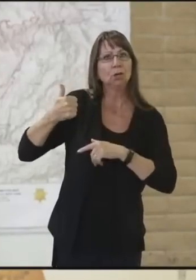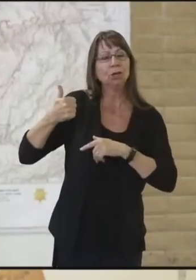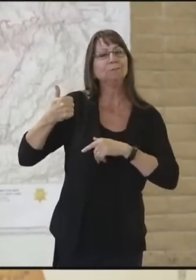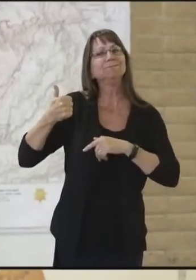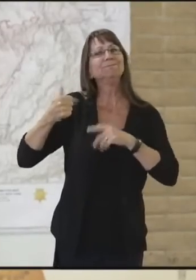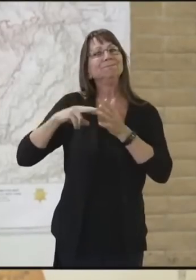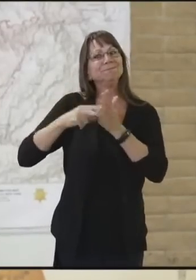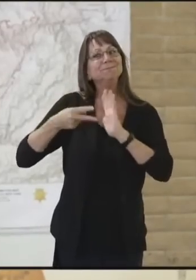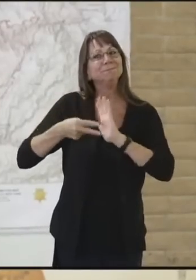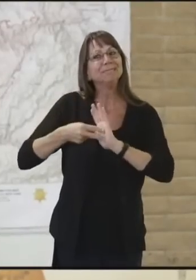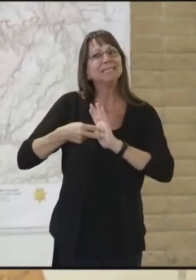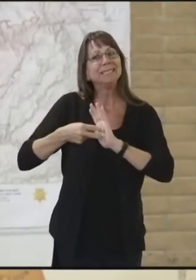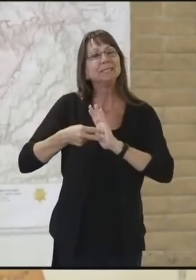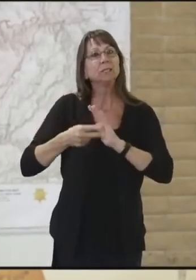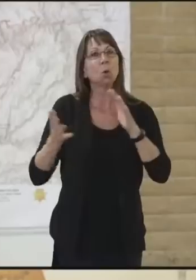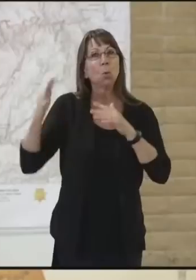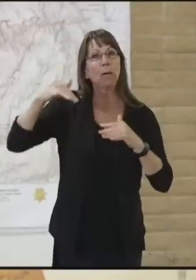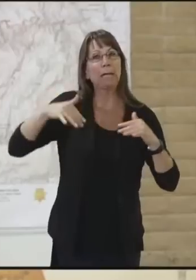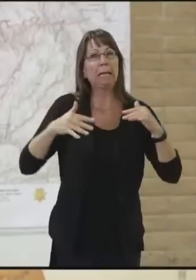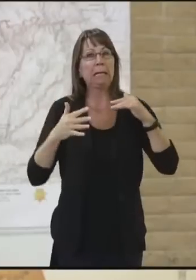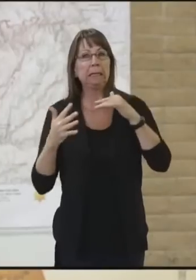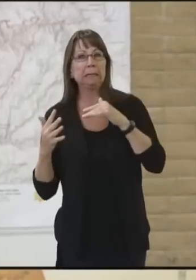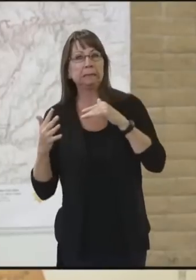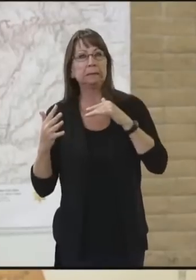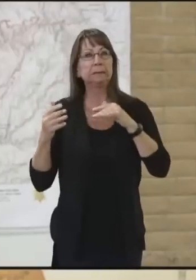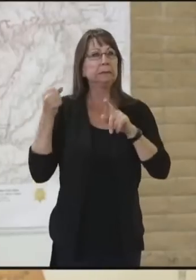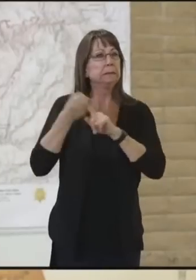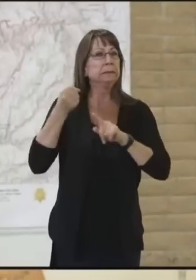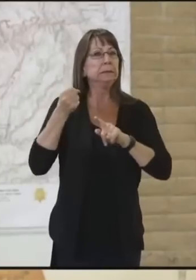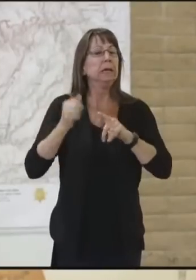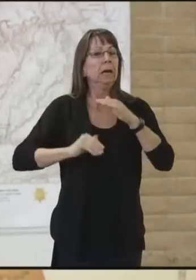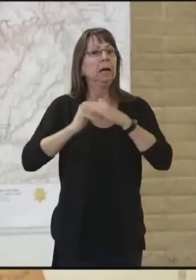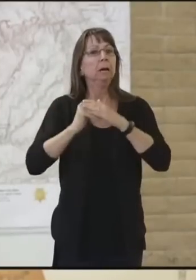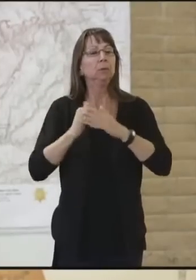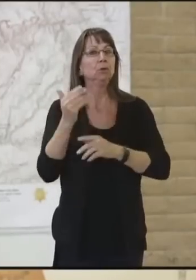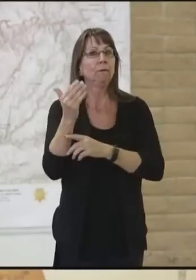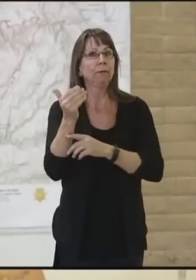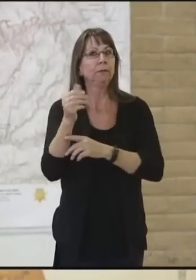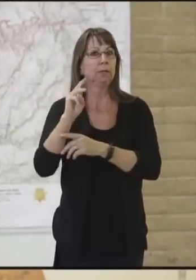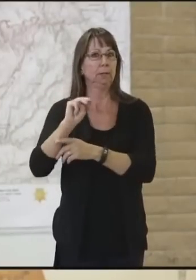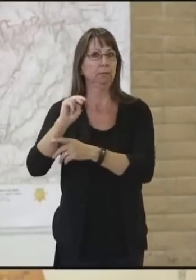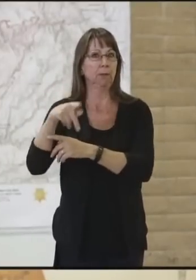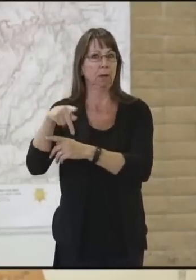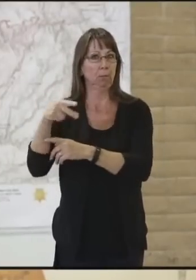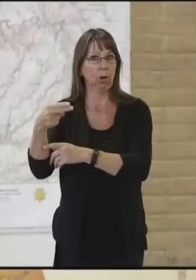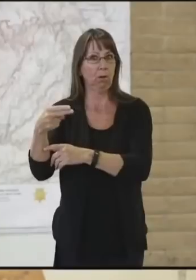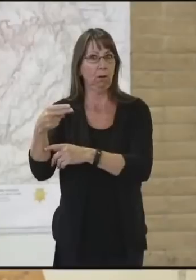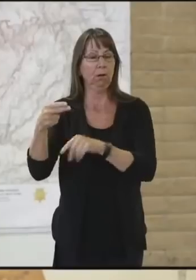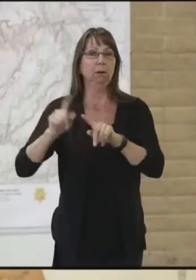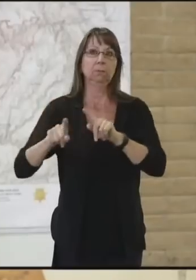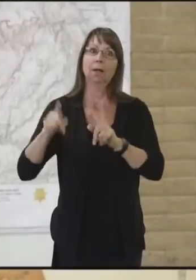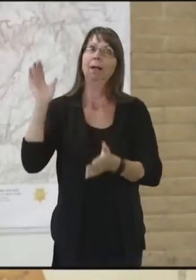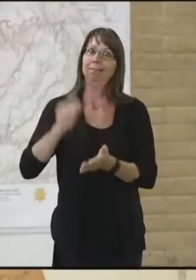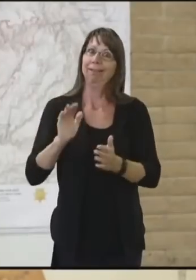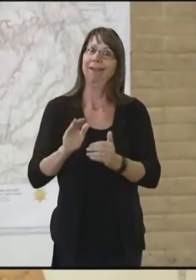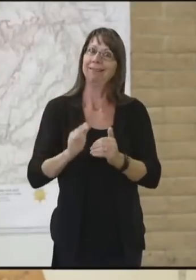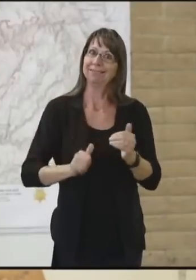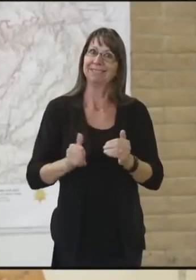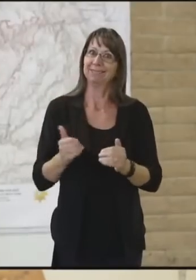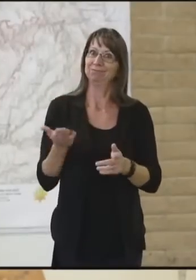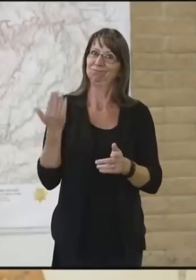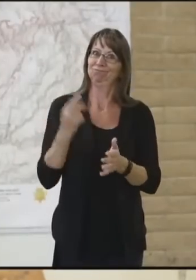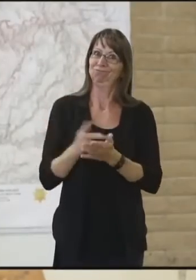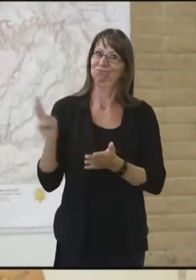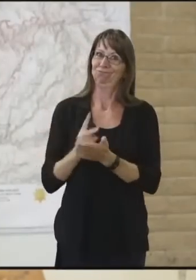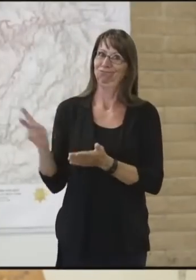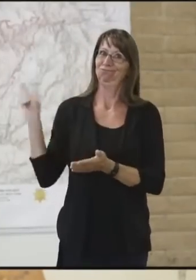night, but that is substantially lower than what we have been seeing in previous weeks. Looking ahead the next